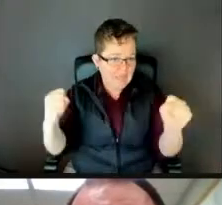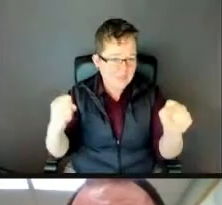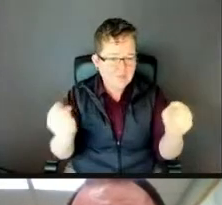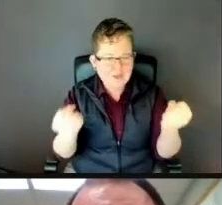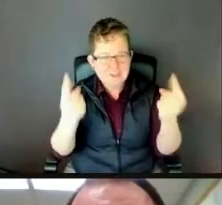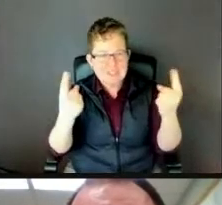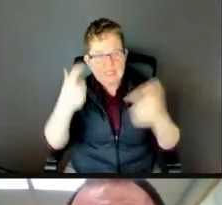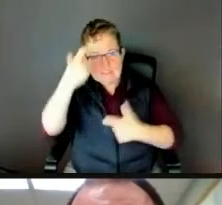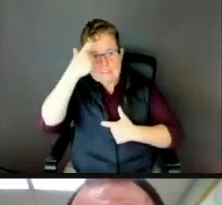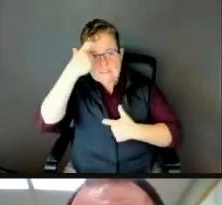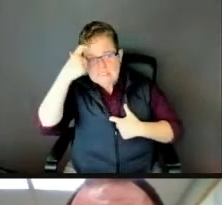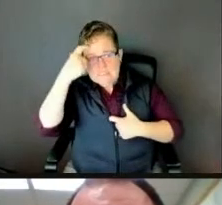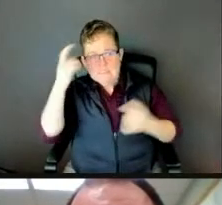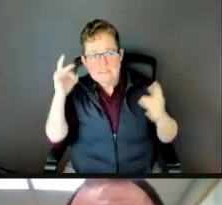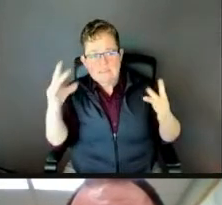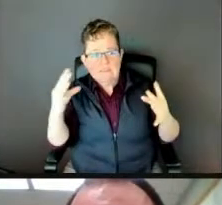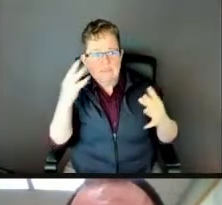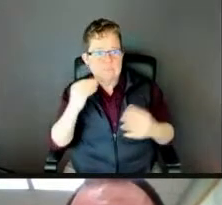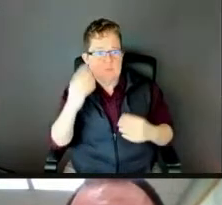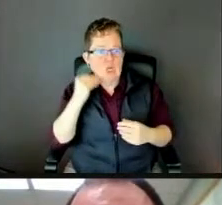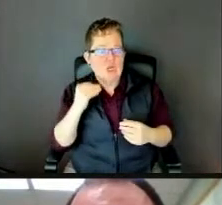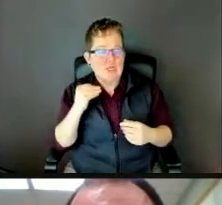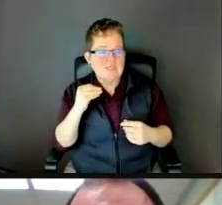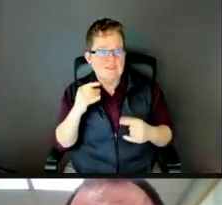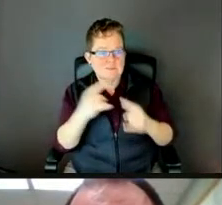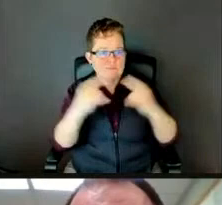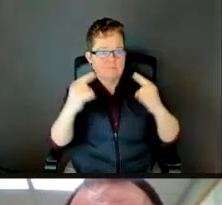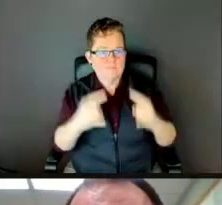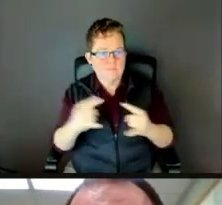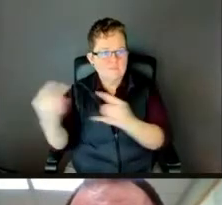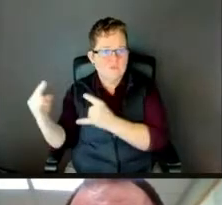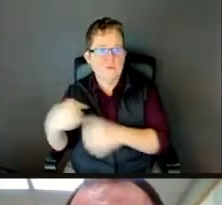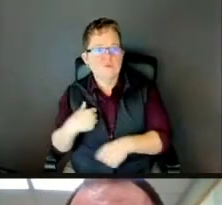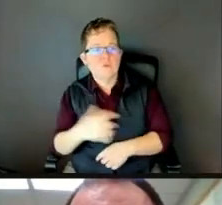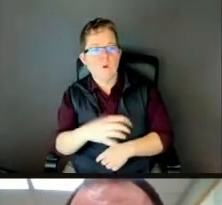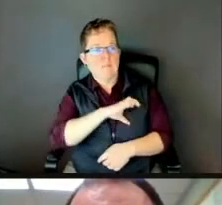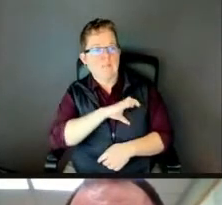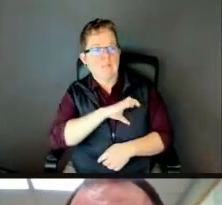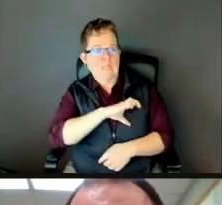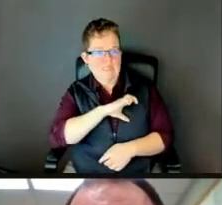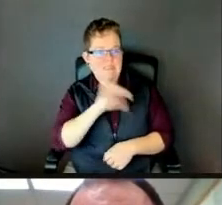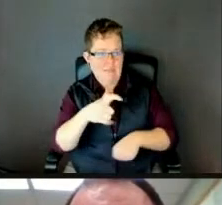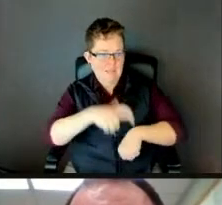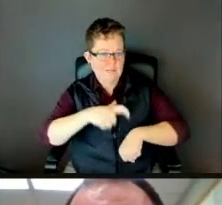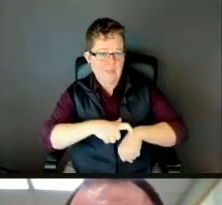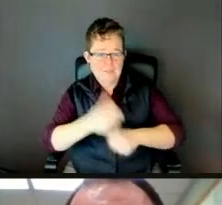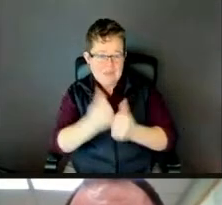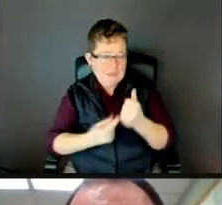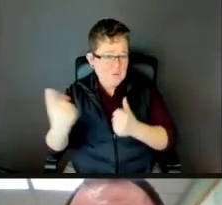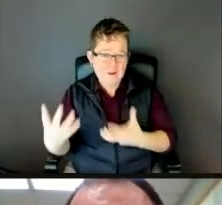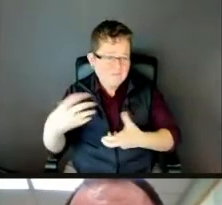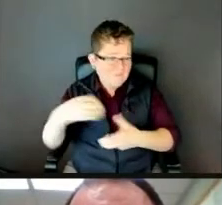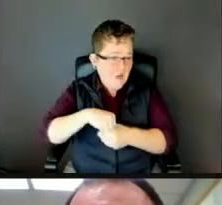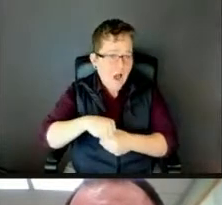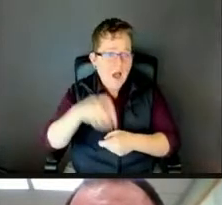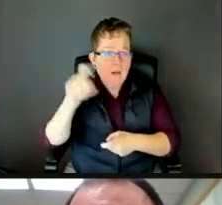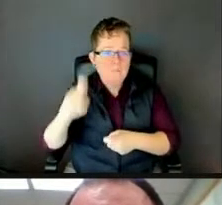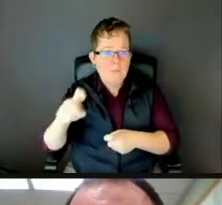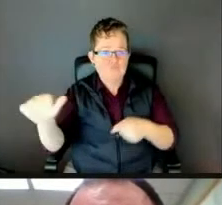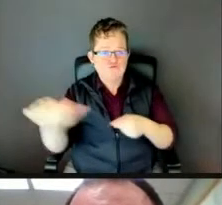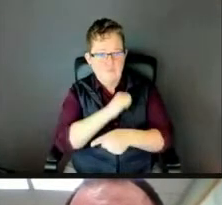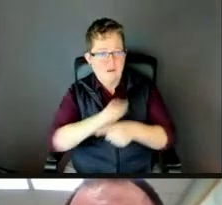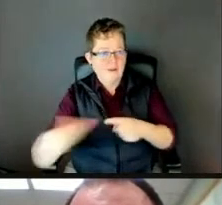traumatic. It can be a traumatic experience. So we also need police at that time. Everyone involved must be trained